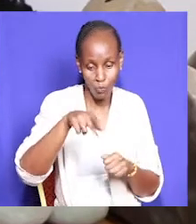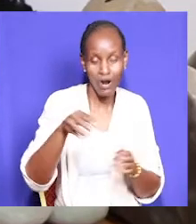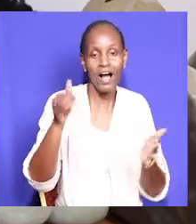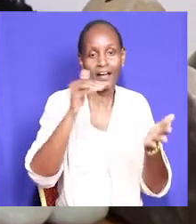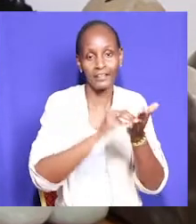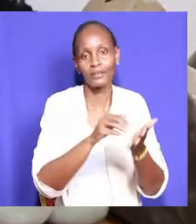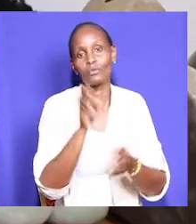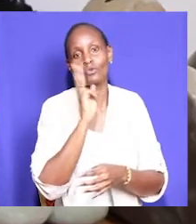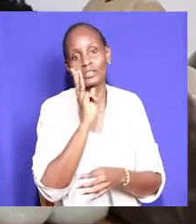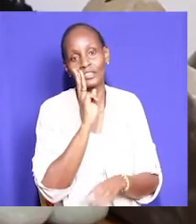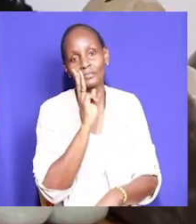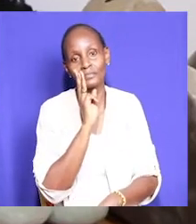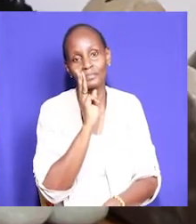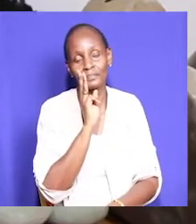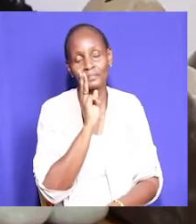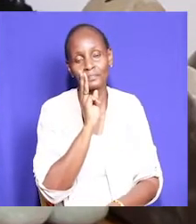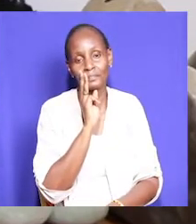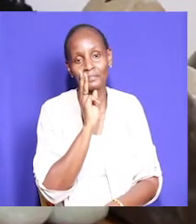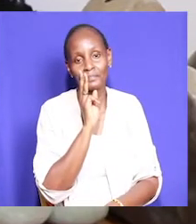water.